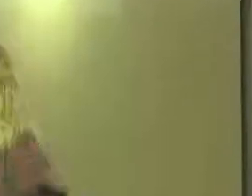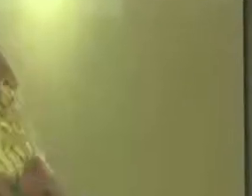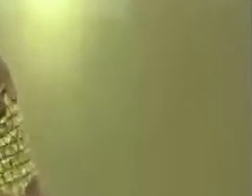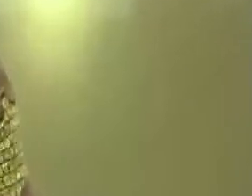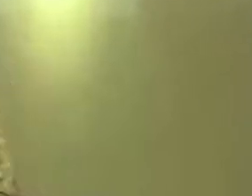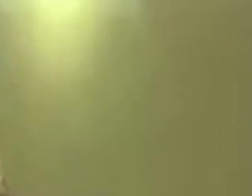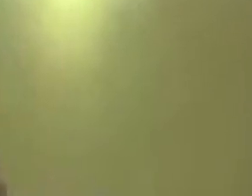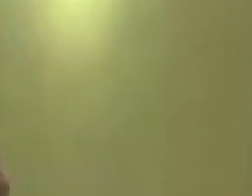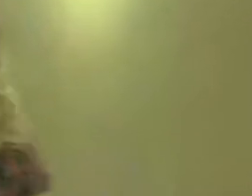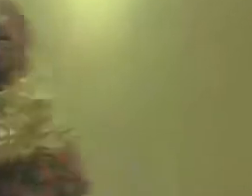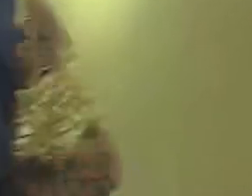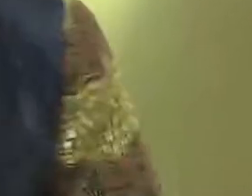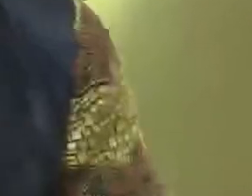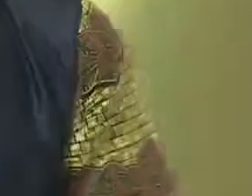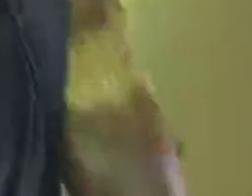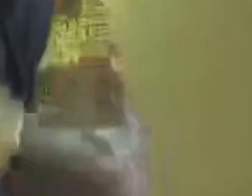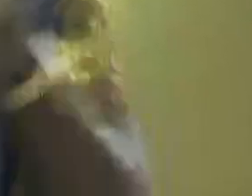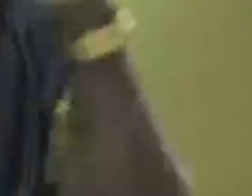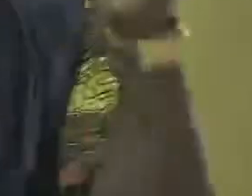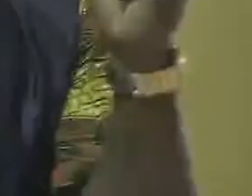Mama we